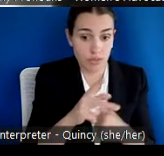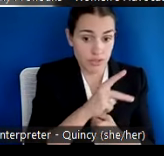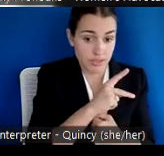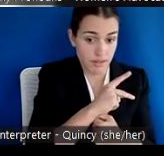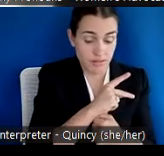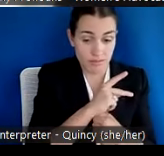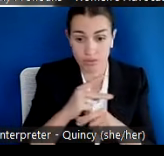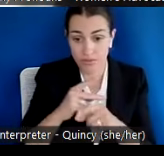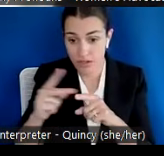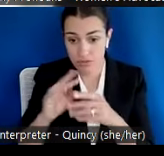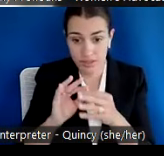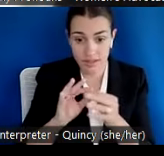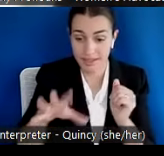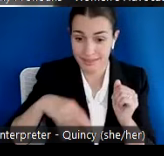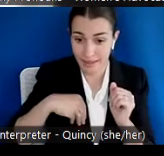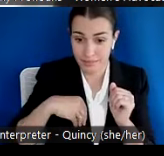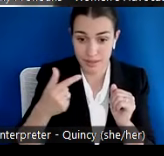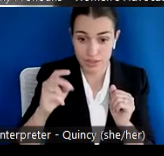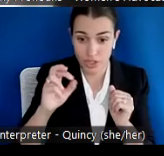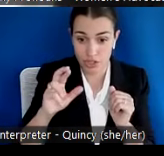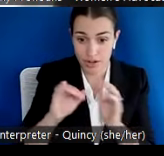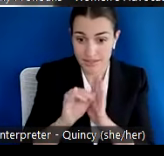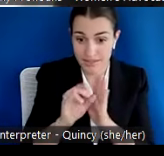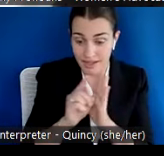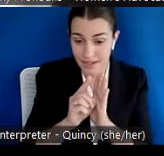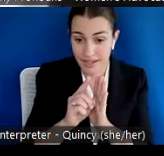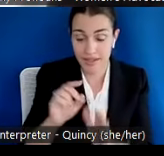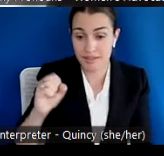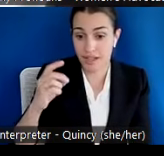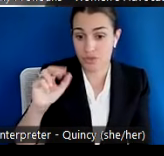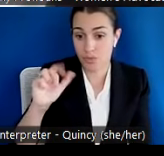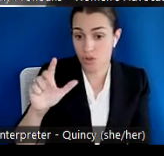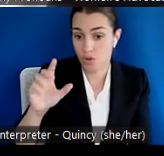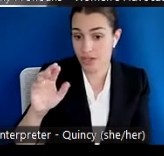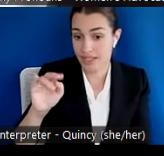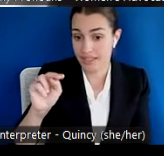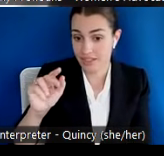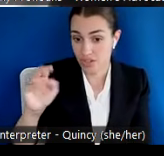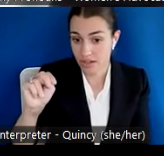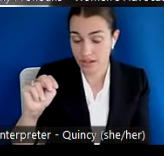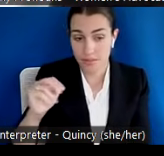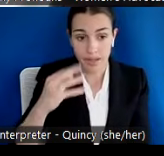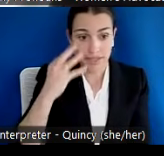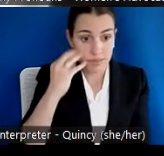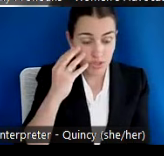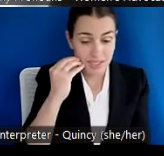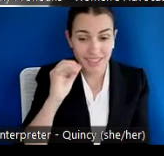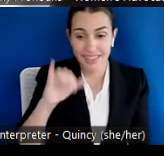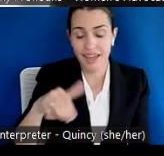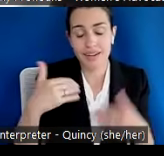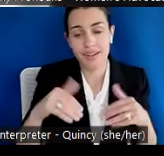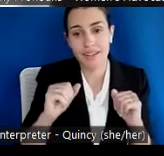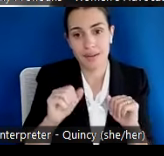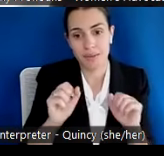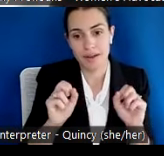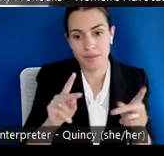our gender identities, our sexual orientations, our perspectives, our experiences, that can really be an opportunity to help promote